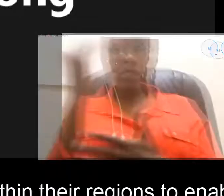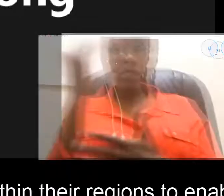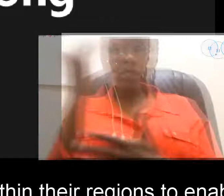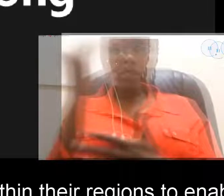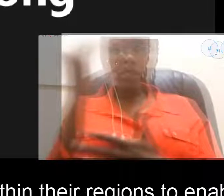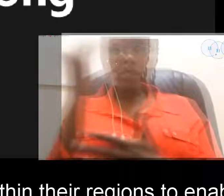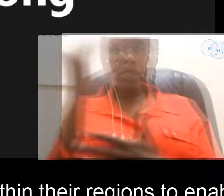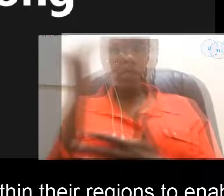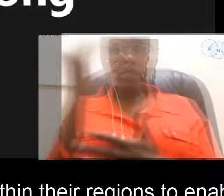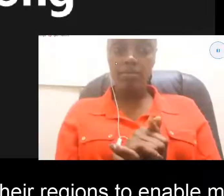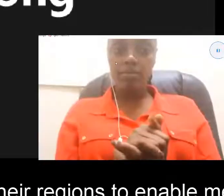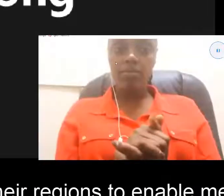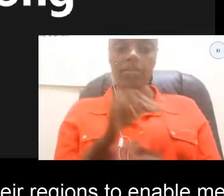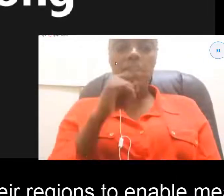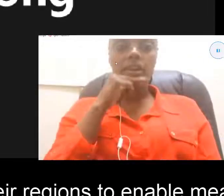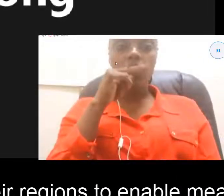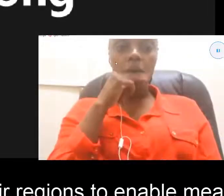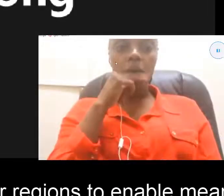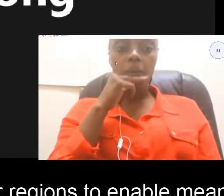your comments.